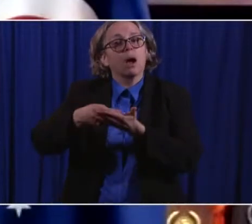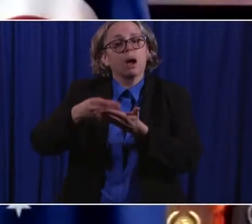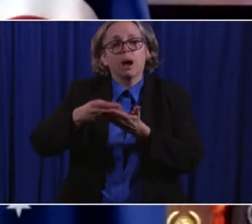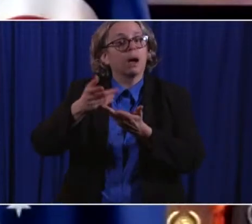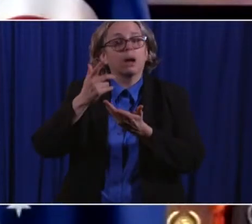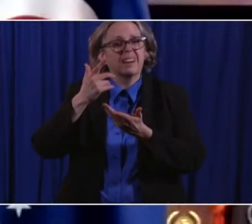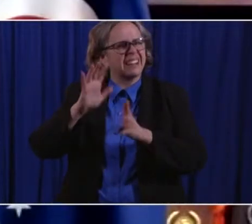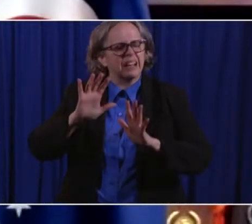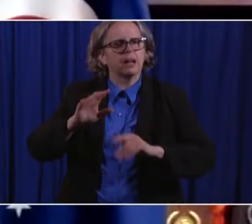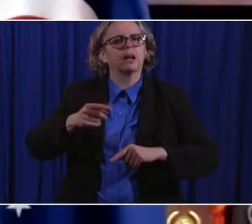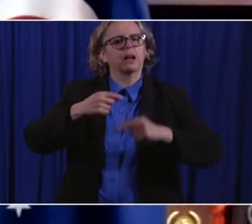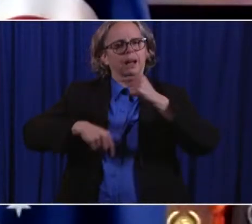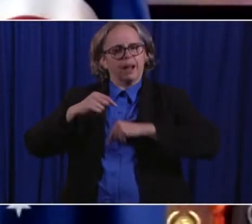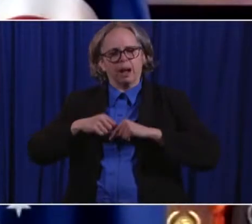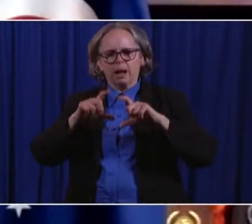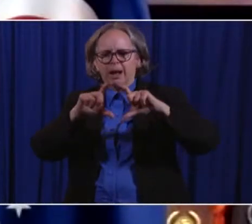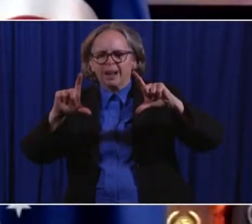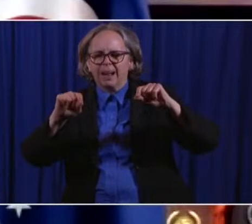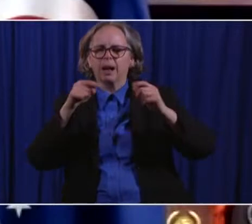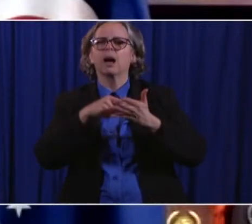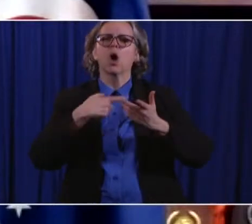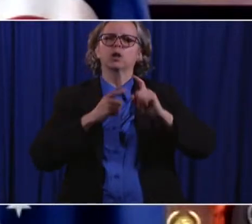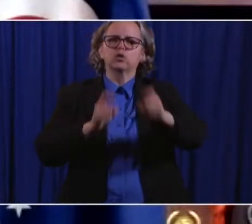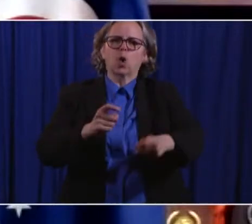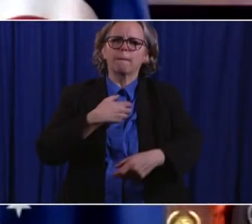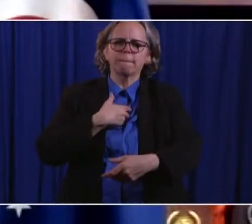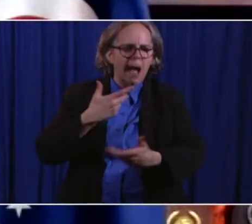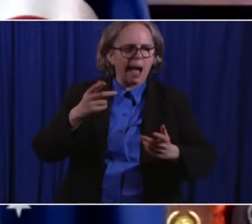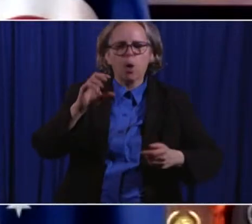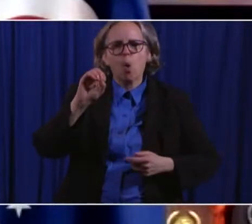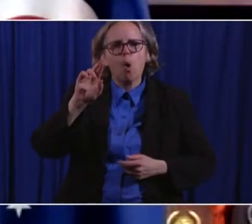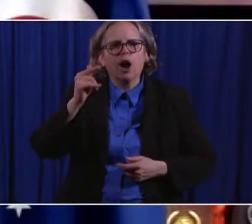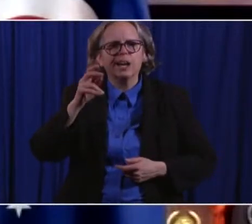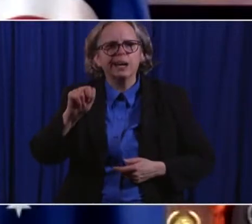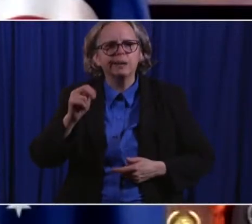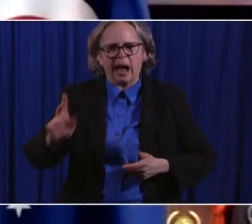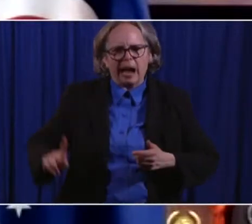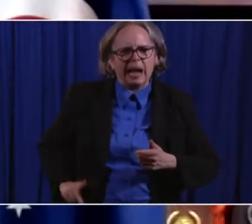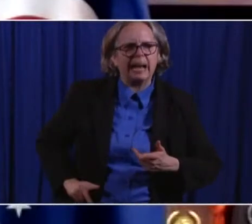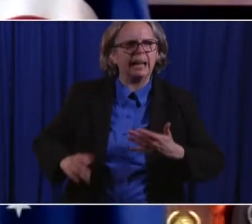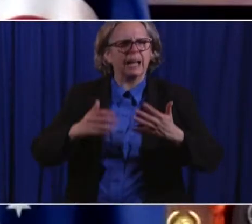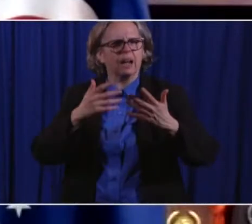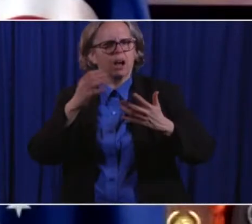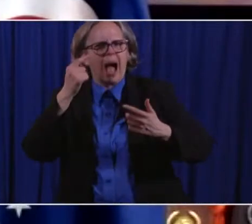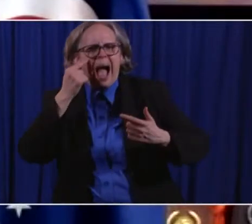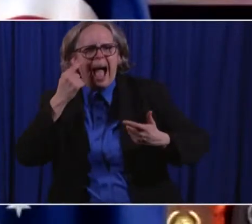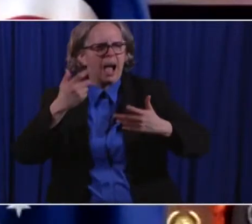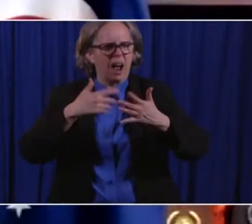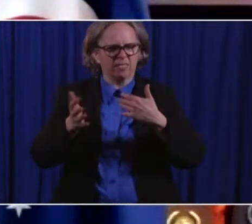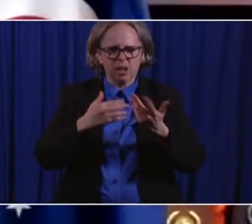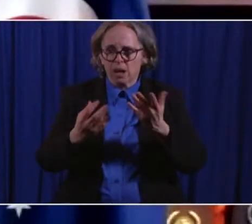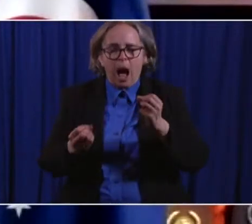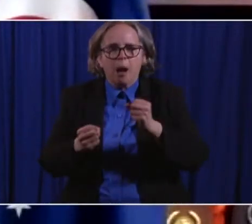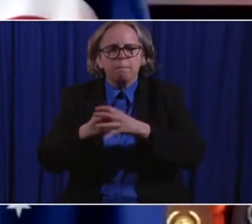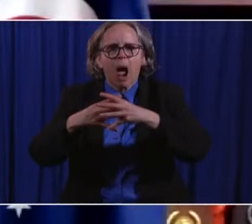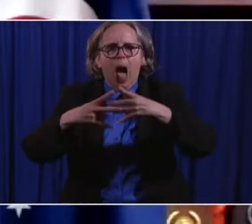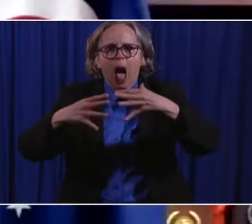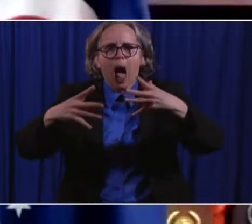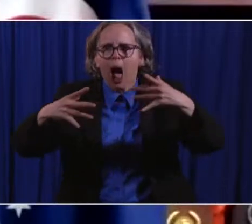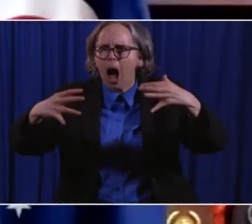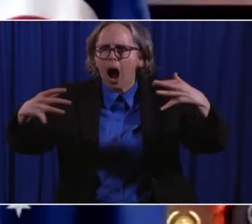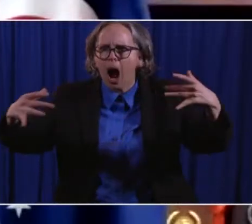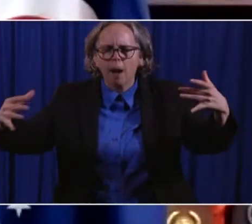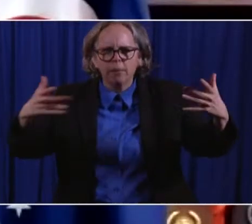than it quadrupled. It quadrupled the number of people who signed up on that for